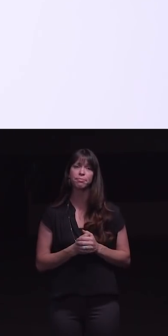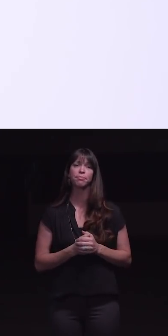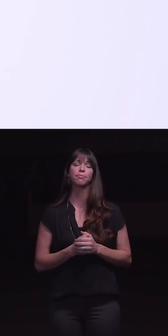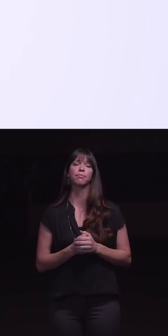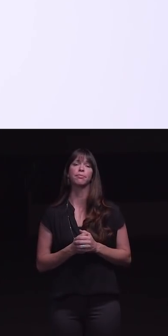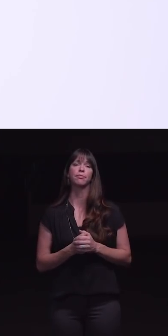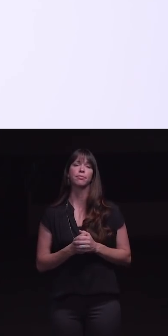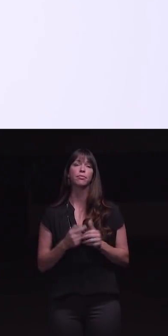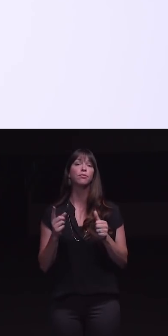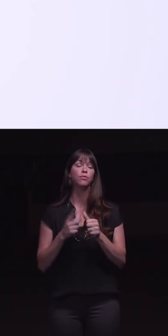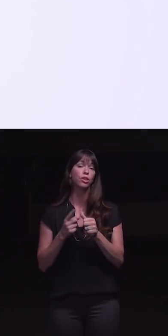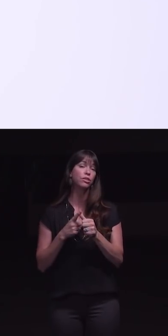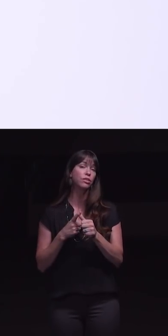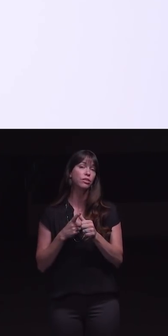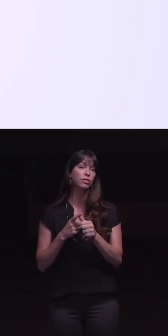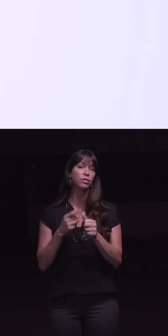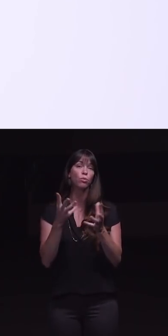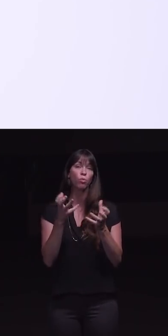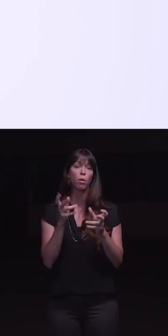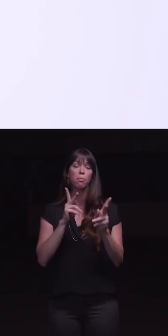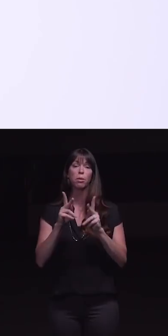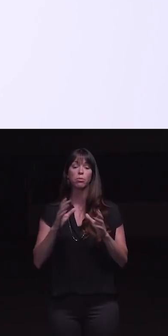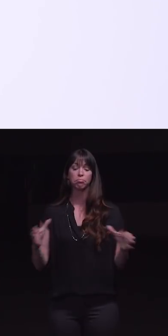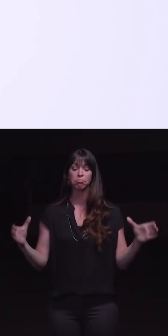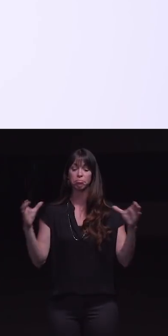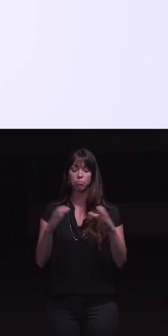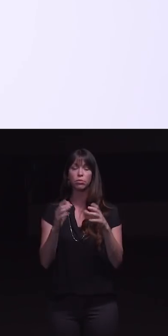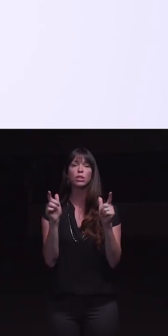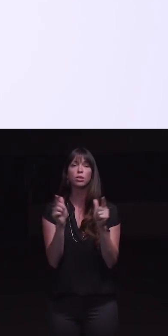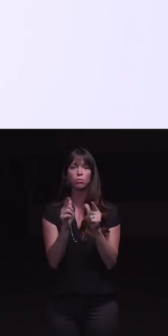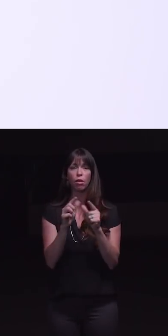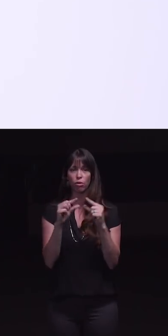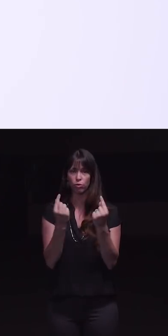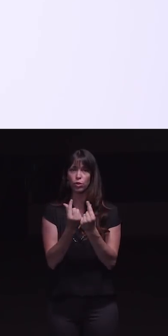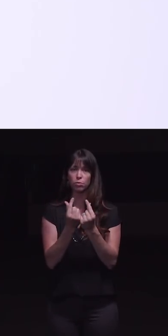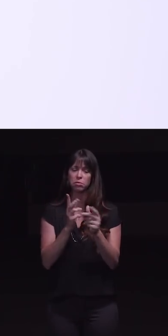together? Our first step will be gathering people in small